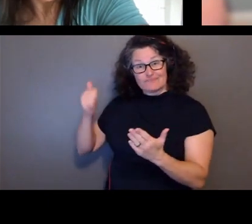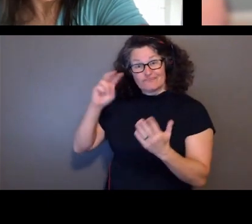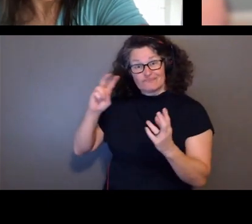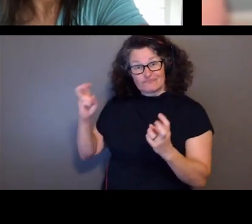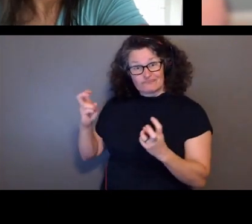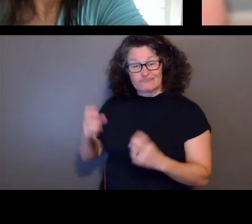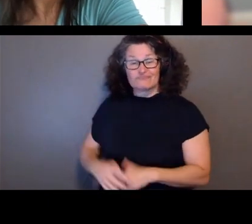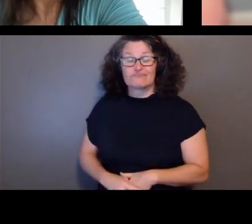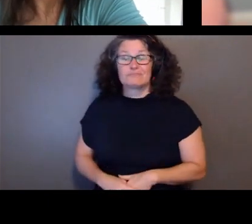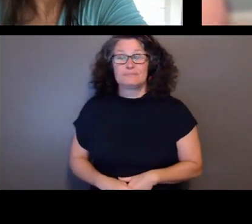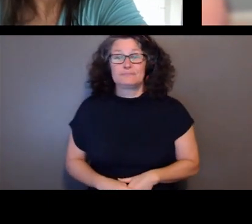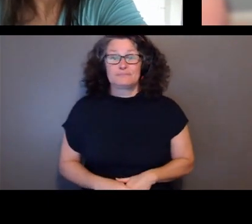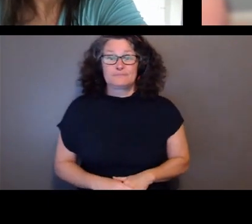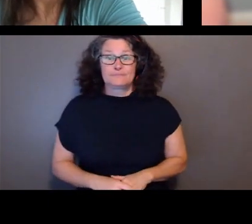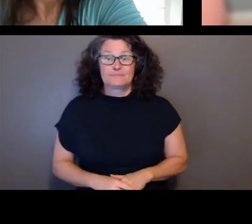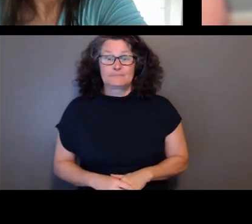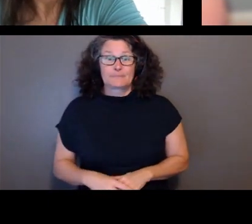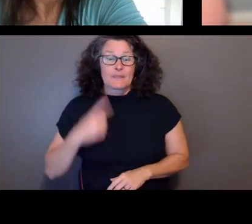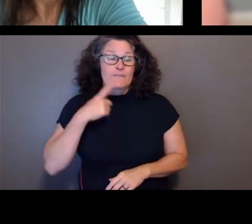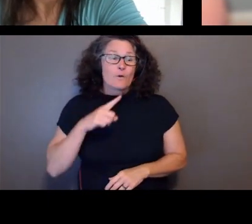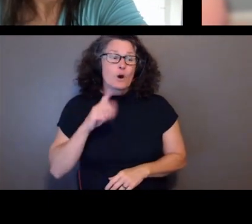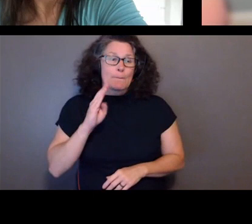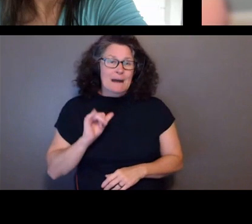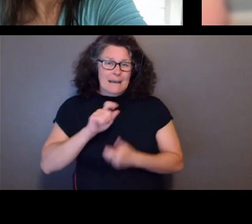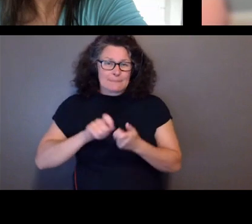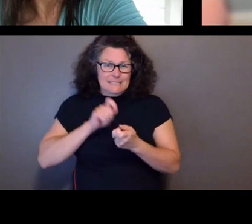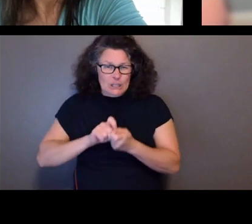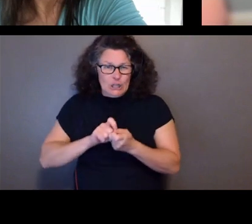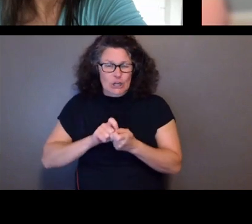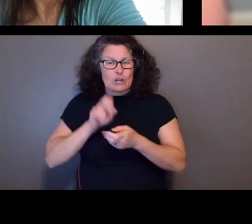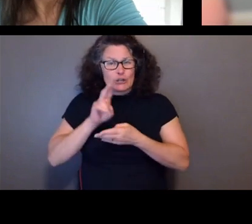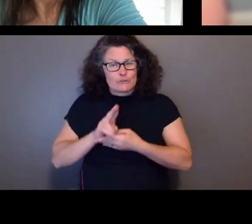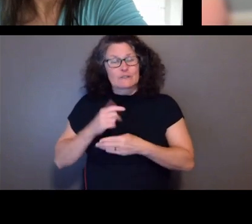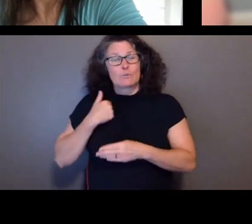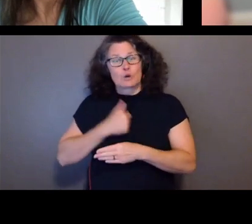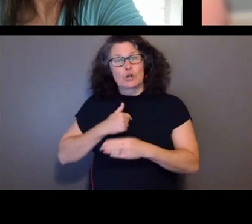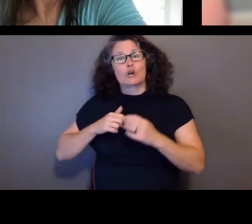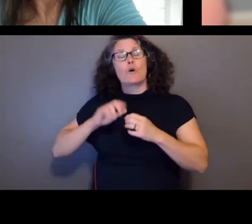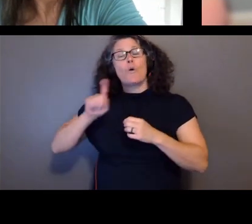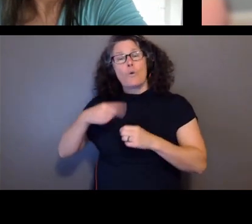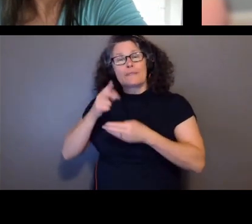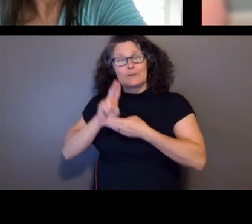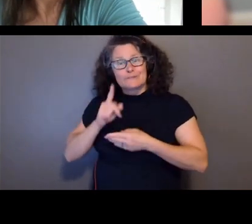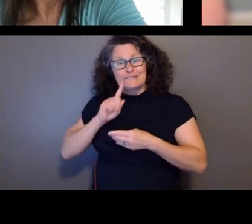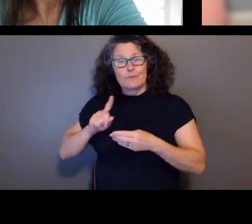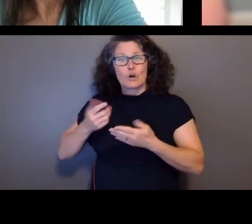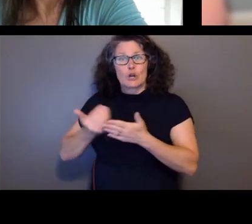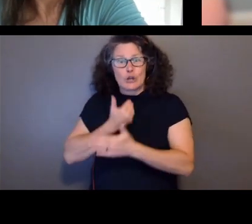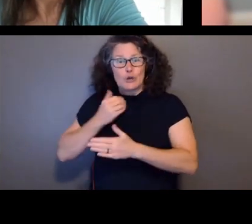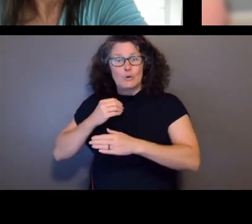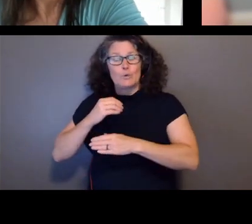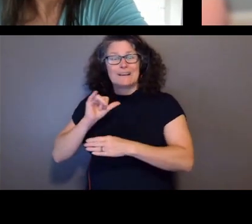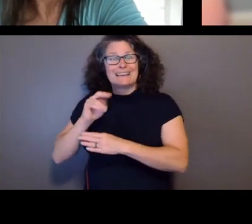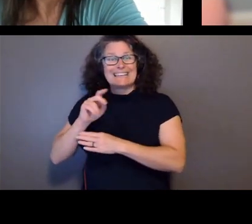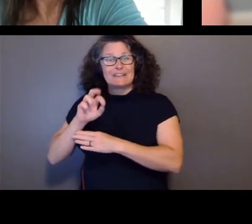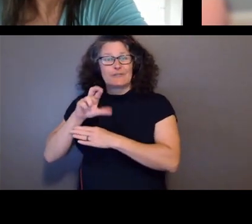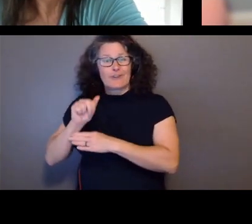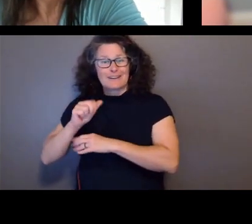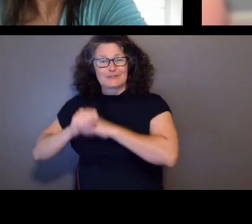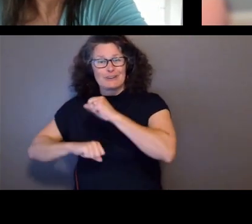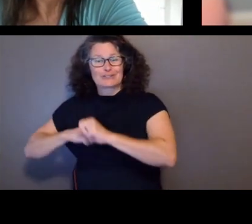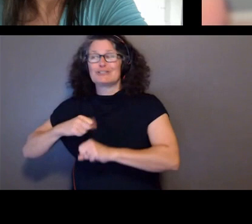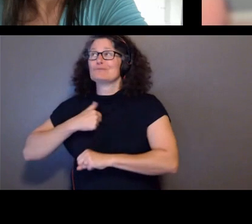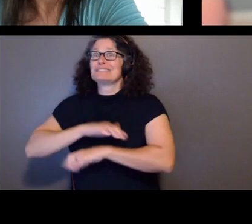So for my particular use case, we're actually just deploying new infrastructure. So we haven't really had the opportunity to import